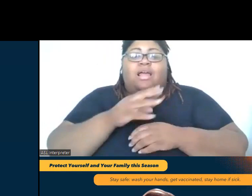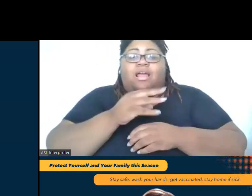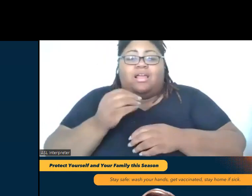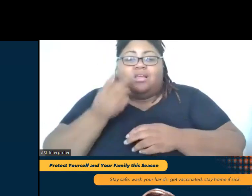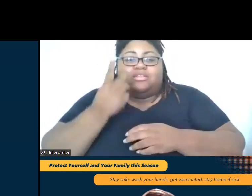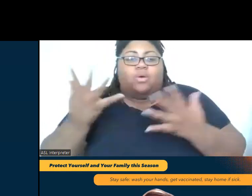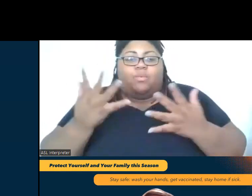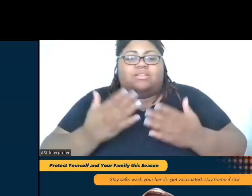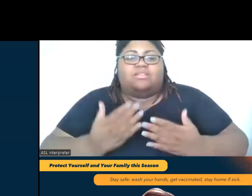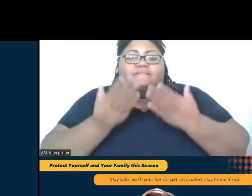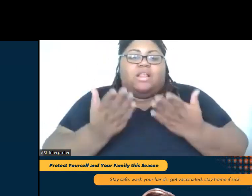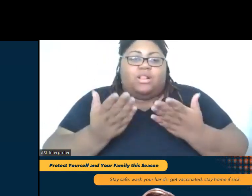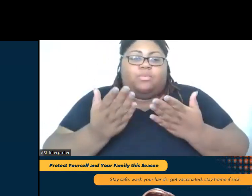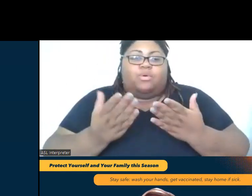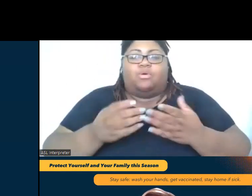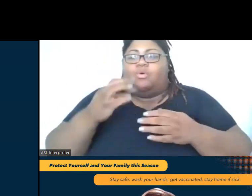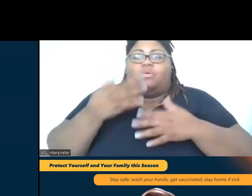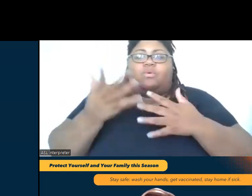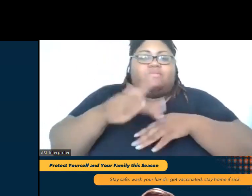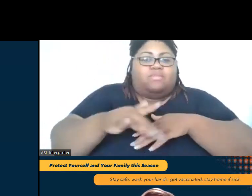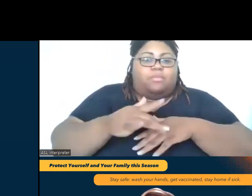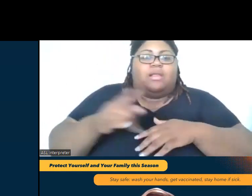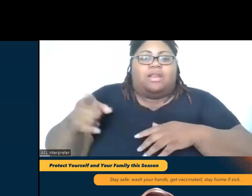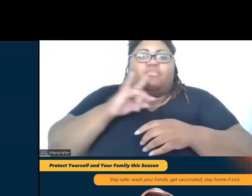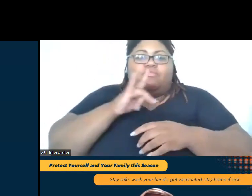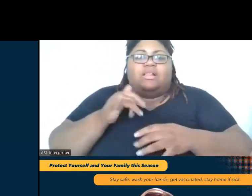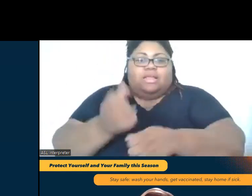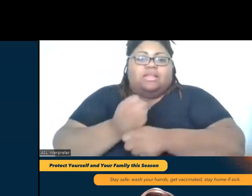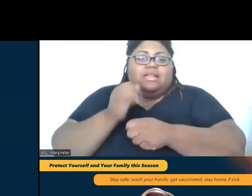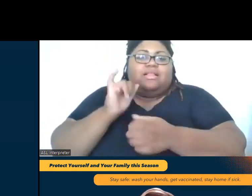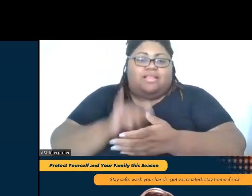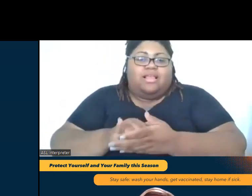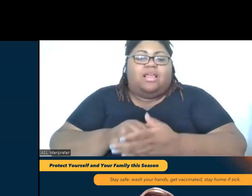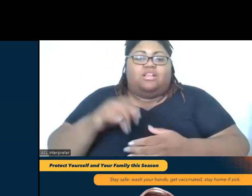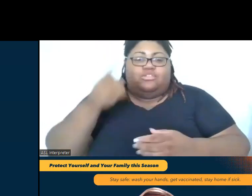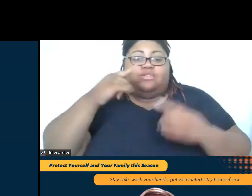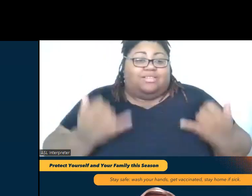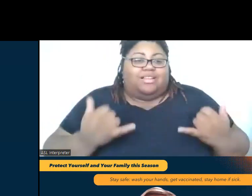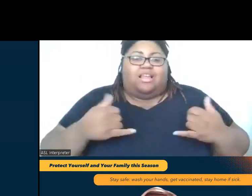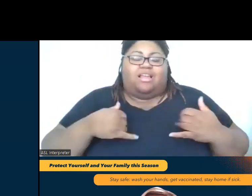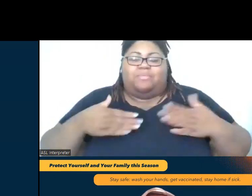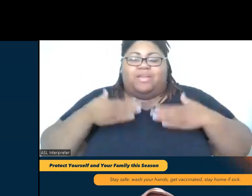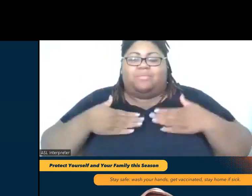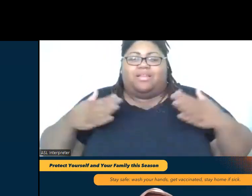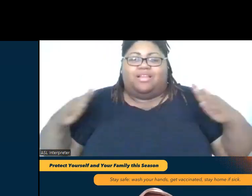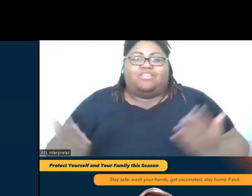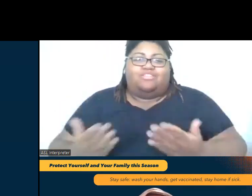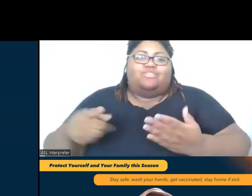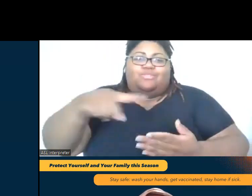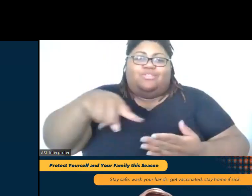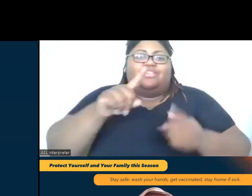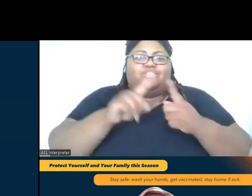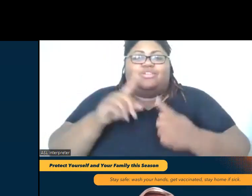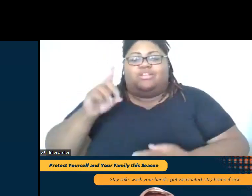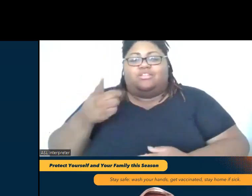is offered to them and they understand their options. So today, I'm just delighted to introduce all of you to Dr. Nguyen so she can walk